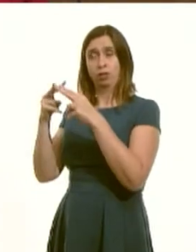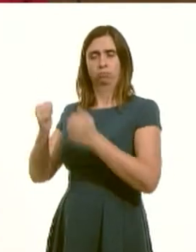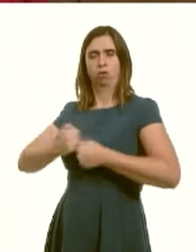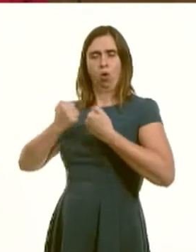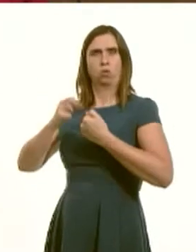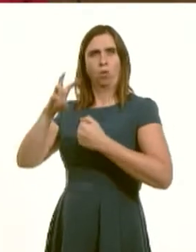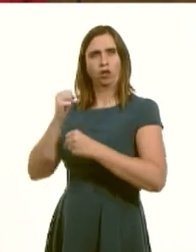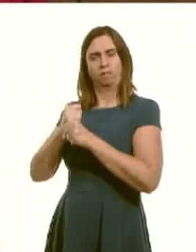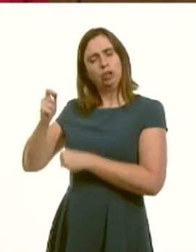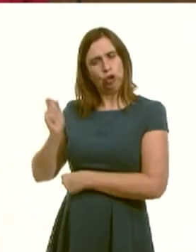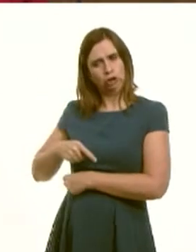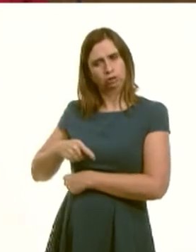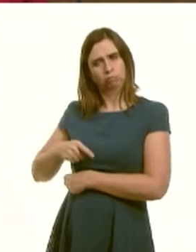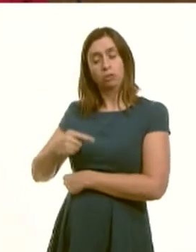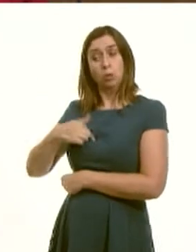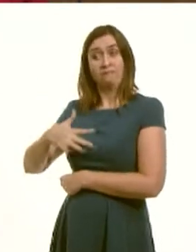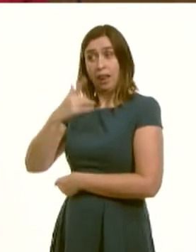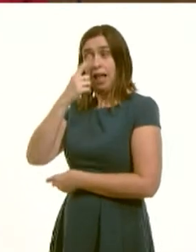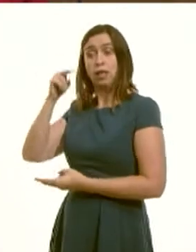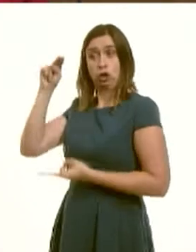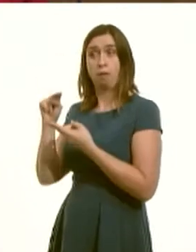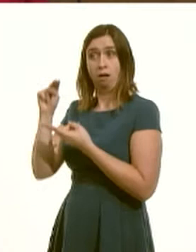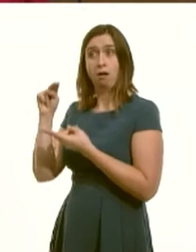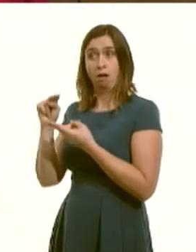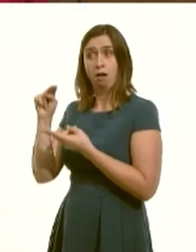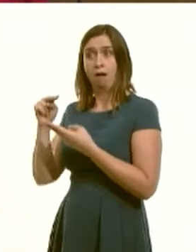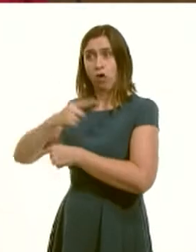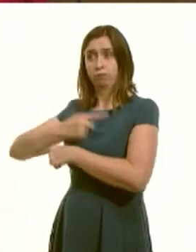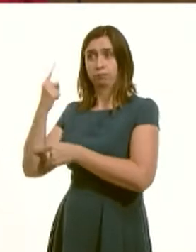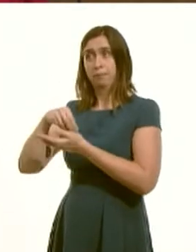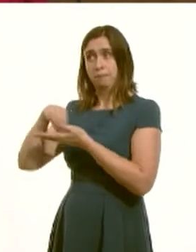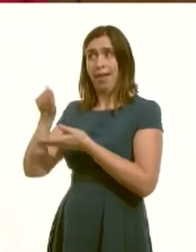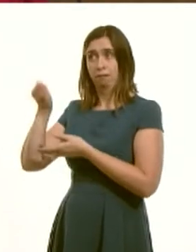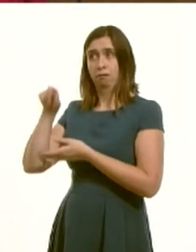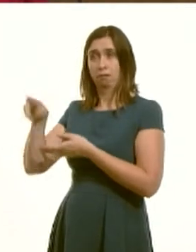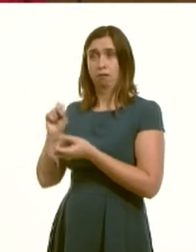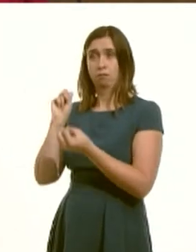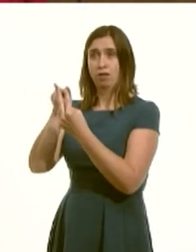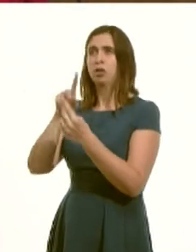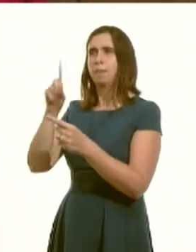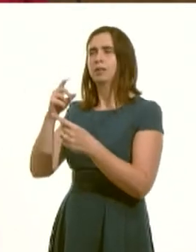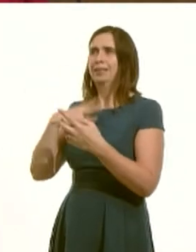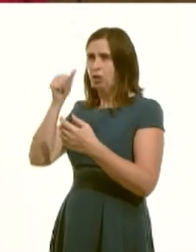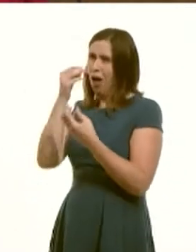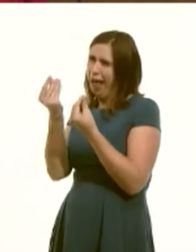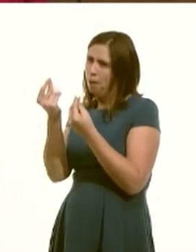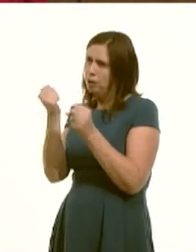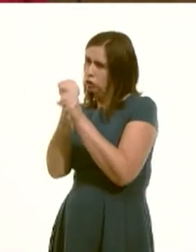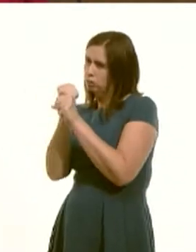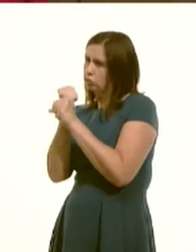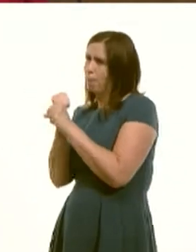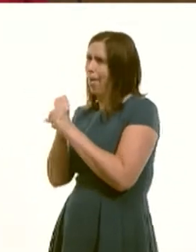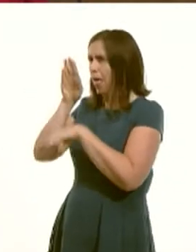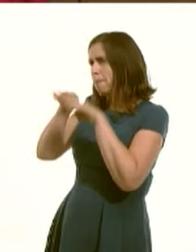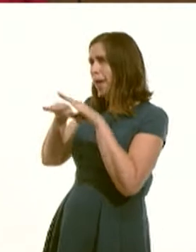could reduce the tolls. At the same time, of course, it was important to raise enough money for the maintenance of the bridges, not just the one bridge, but two, the two bridges, they